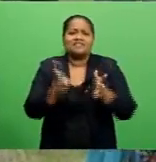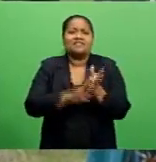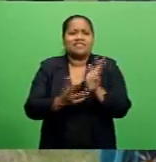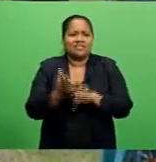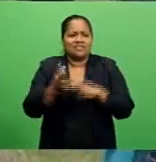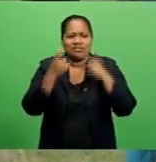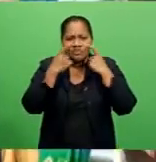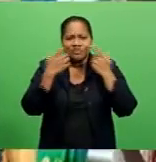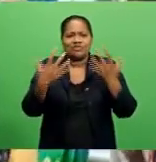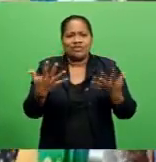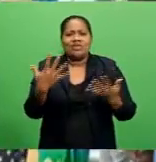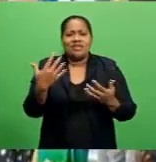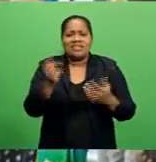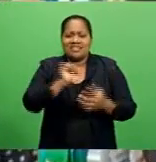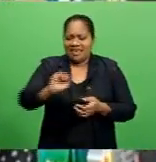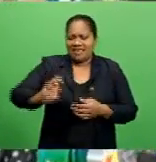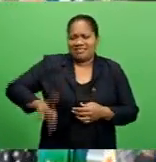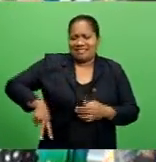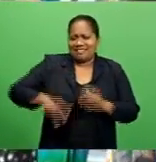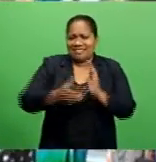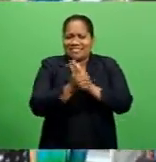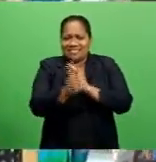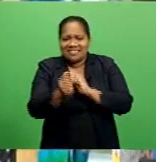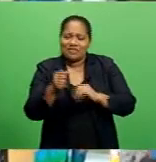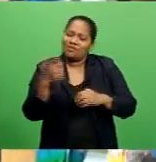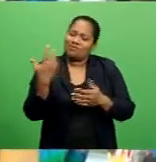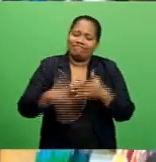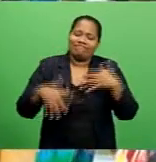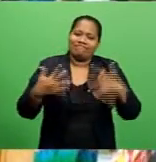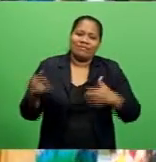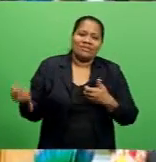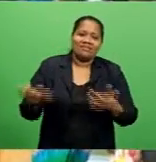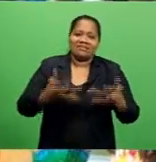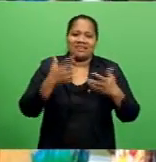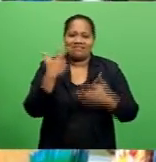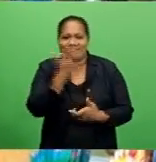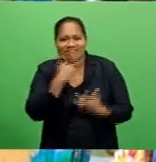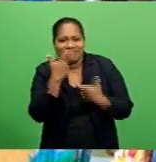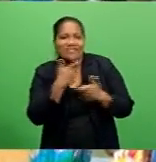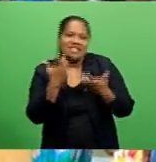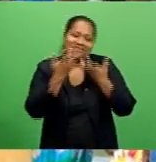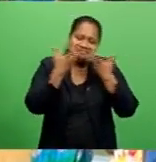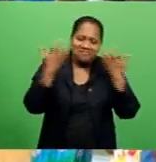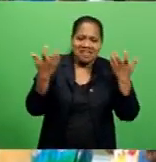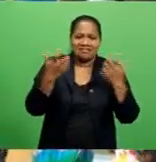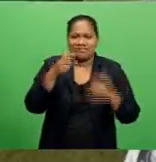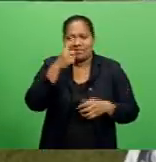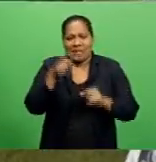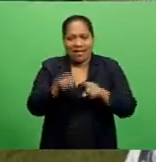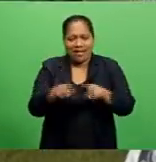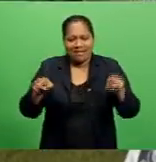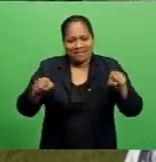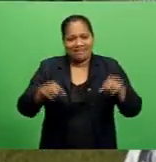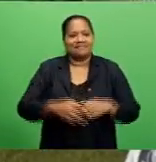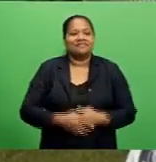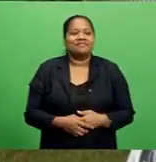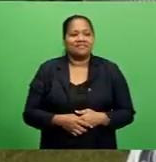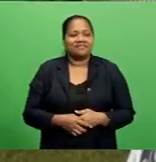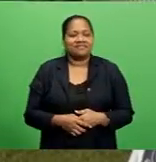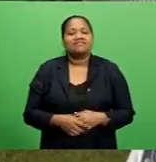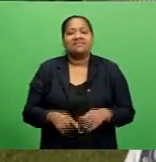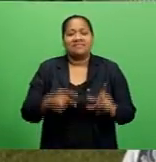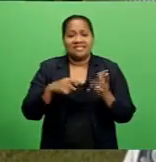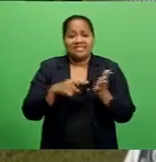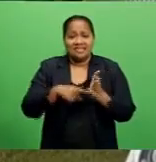marching and dancing skills, bringing laughter and smiles all around. The cyclone Yasa, it came during our festive time. It